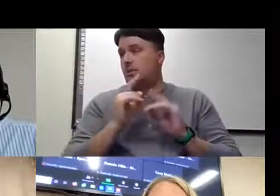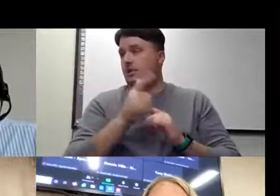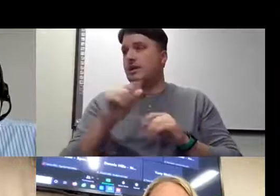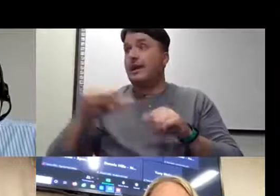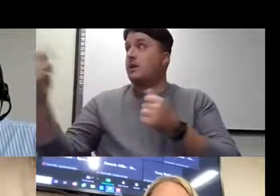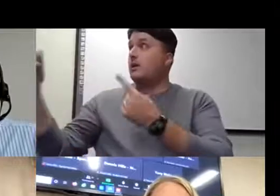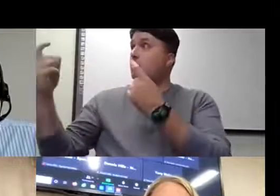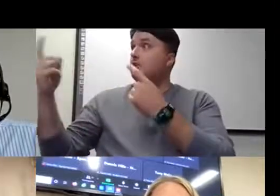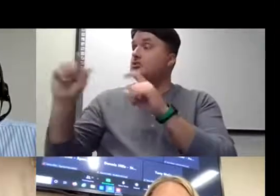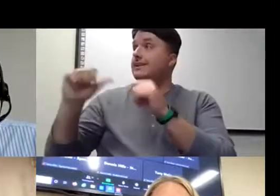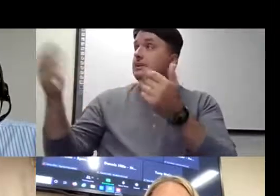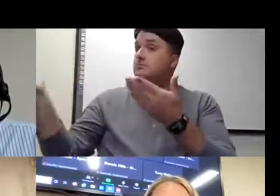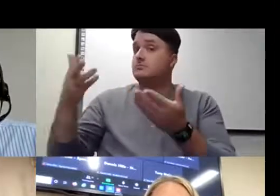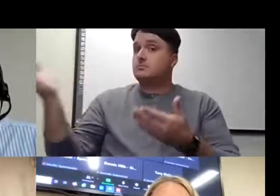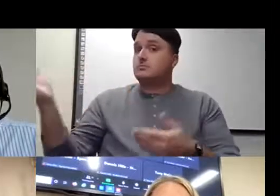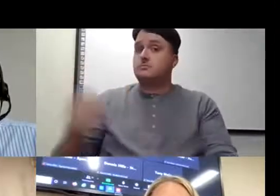have any clarifying questions?